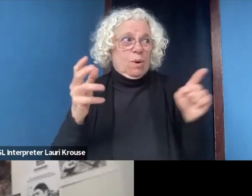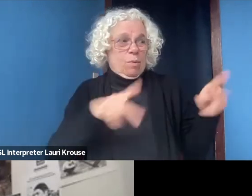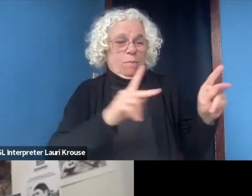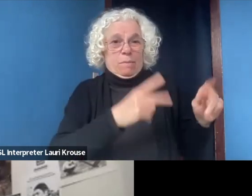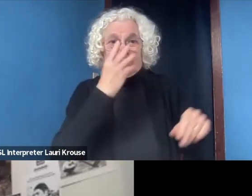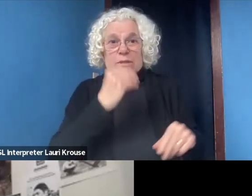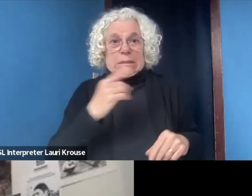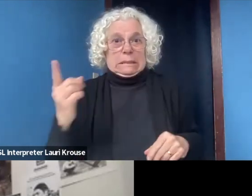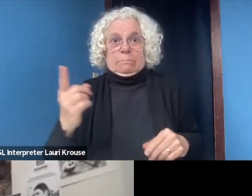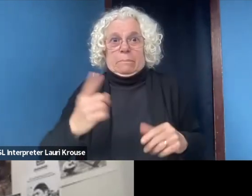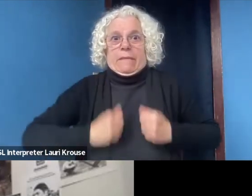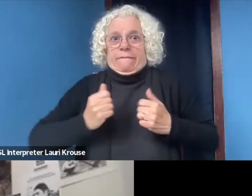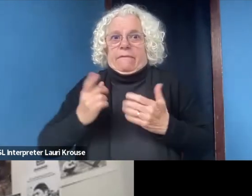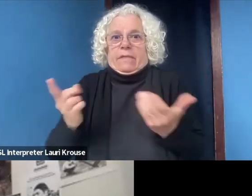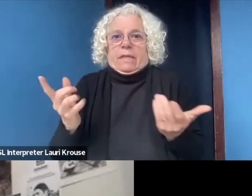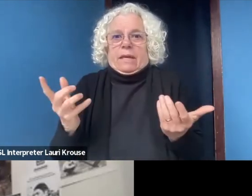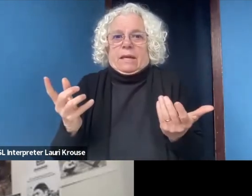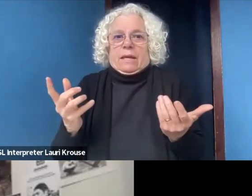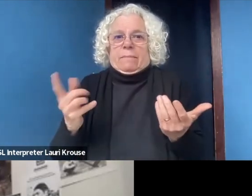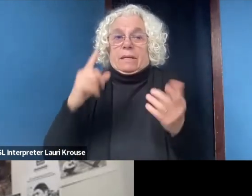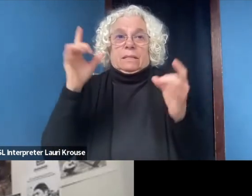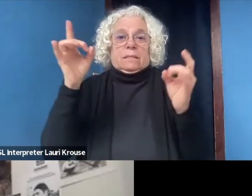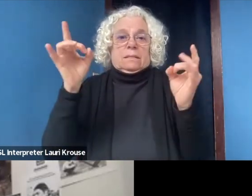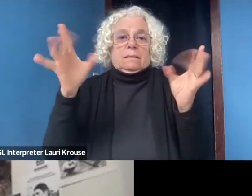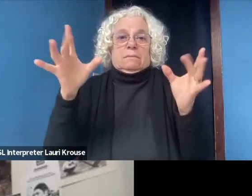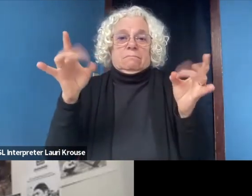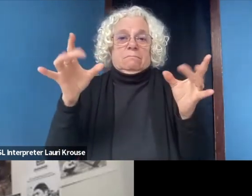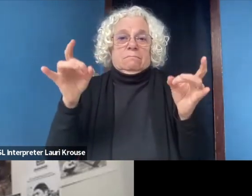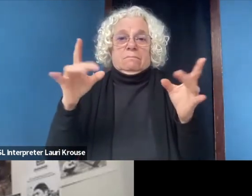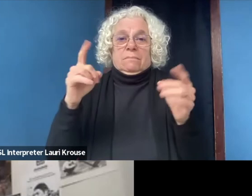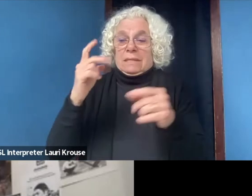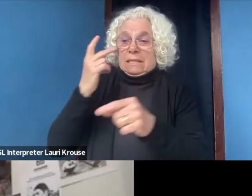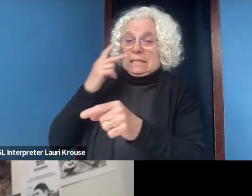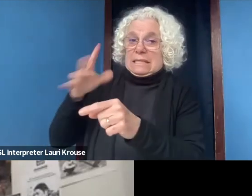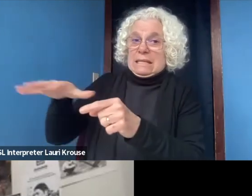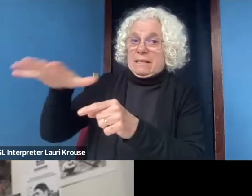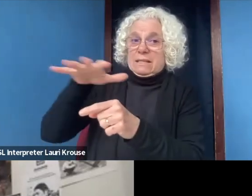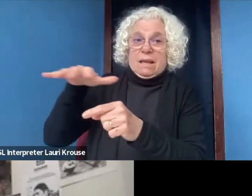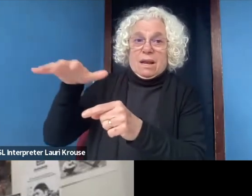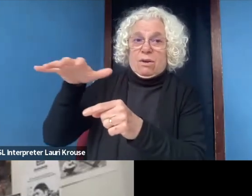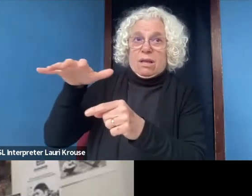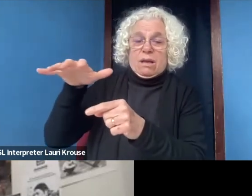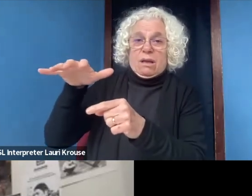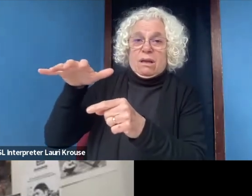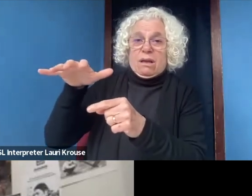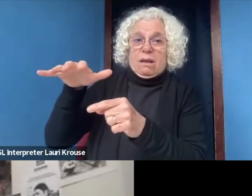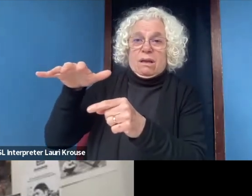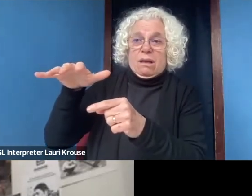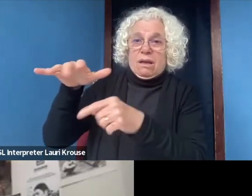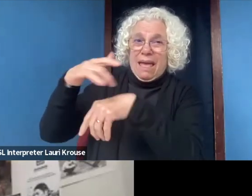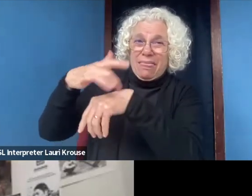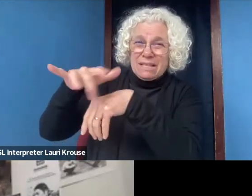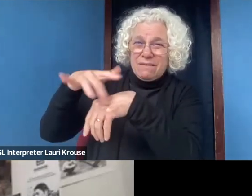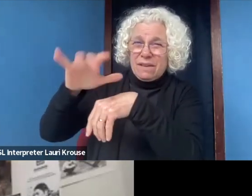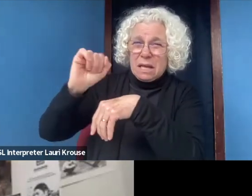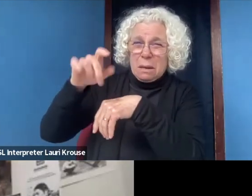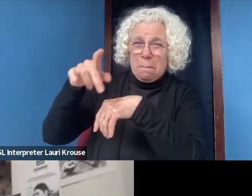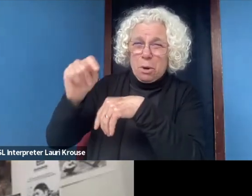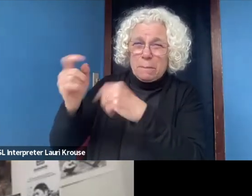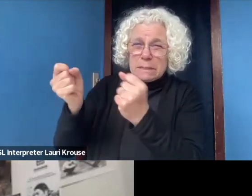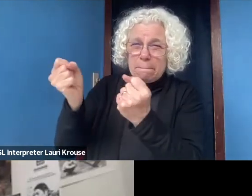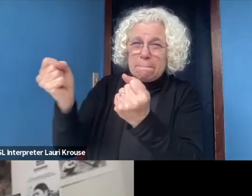there. It is horrendous to go out there and see all of these vacant apartments